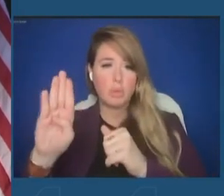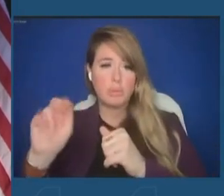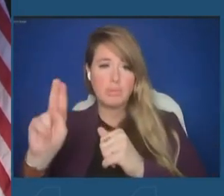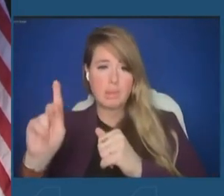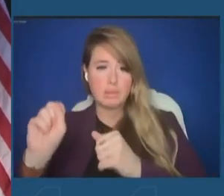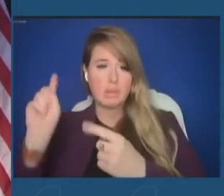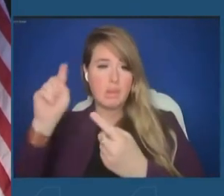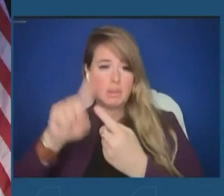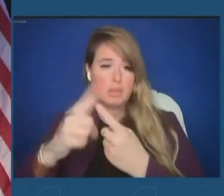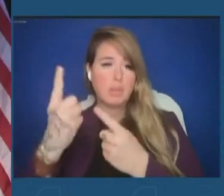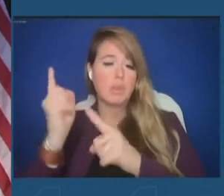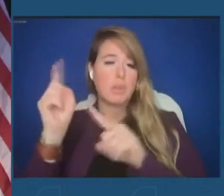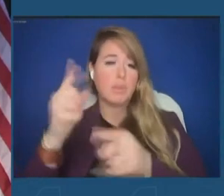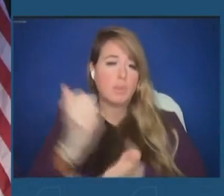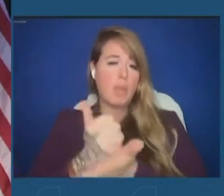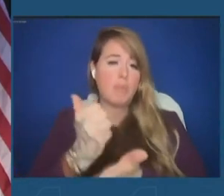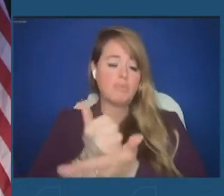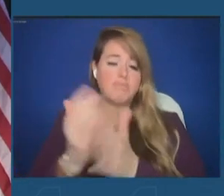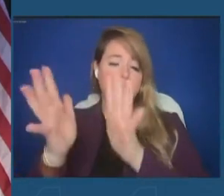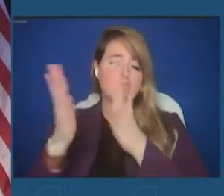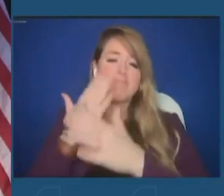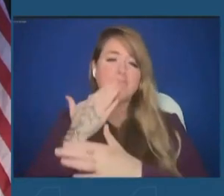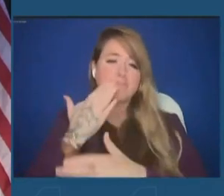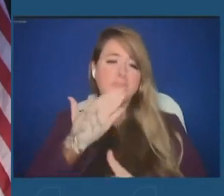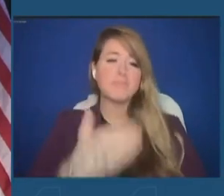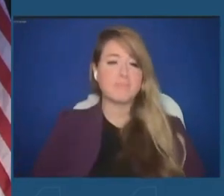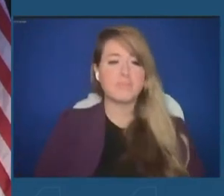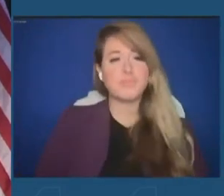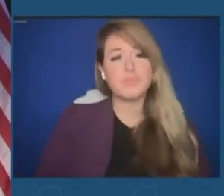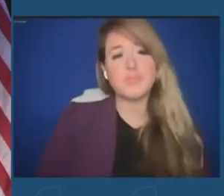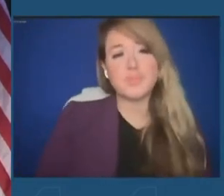arrived. Cassiopeia and David, thank you.